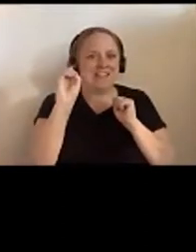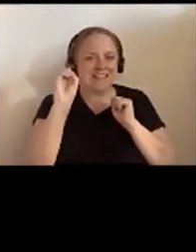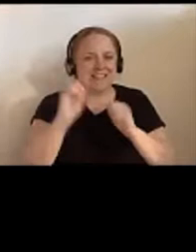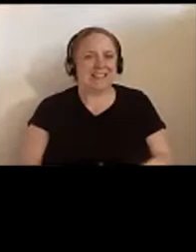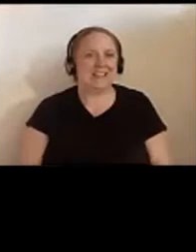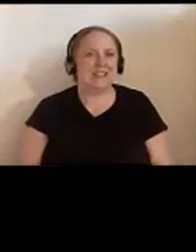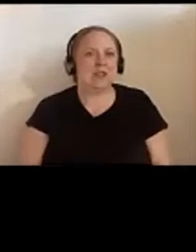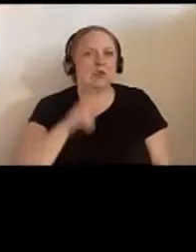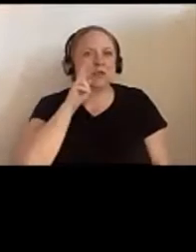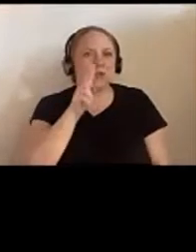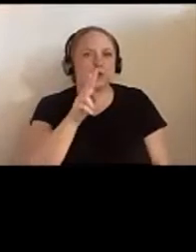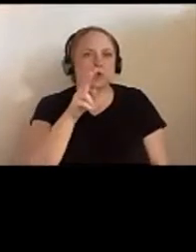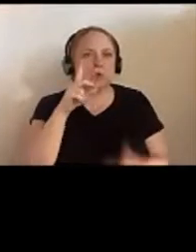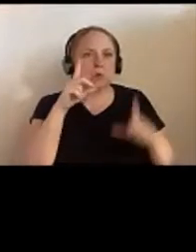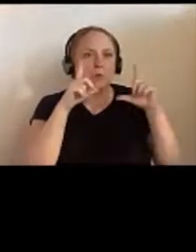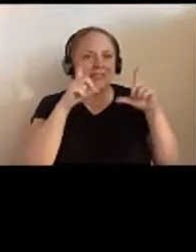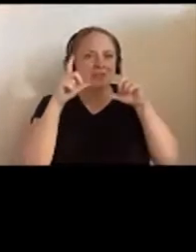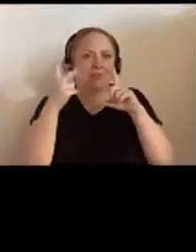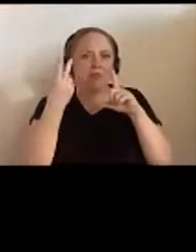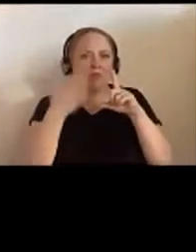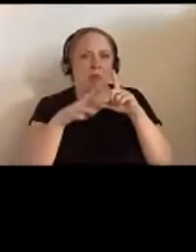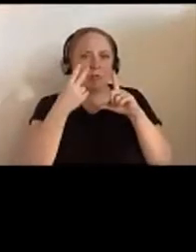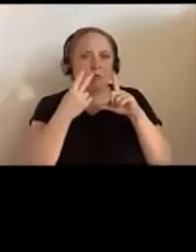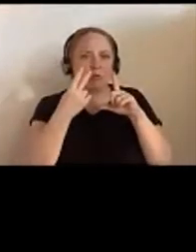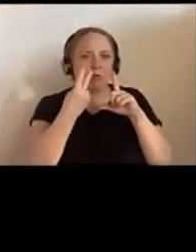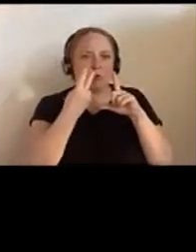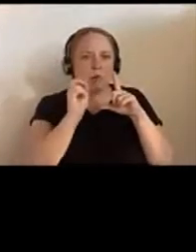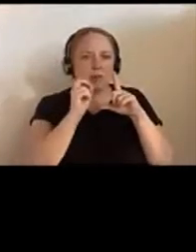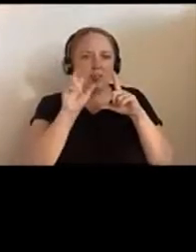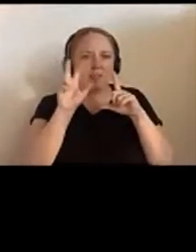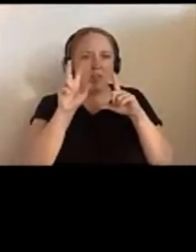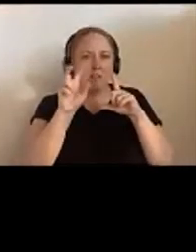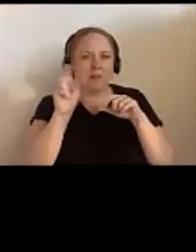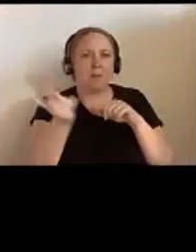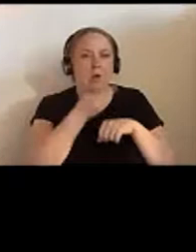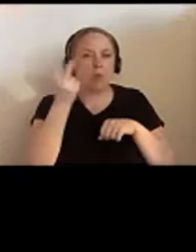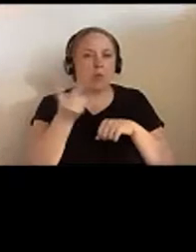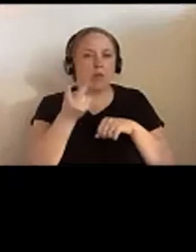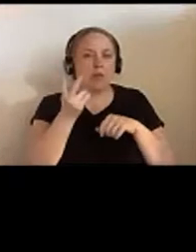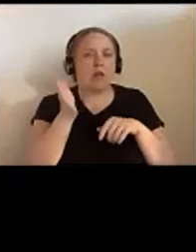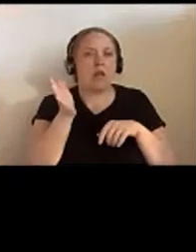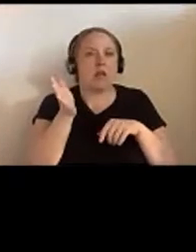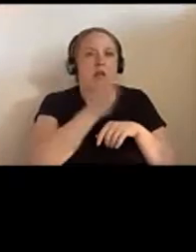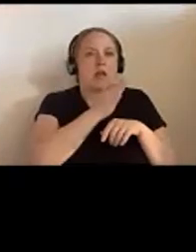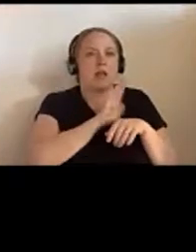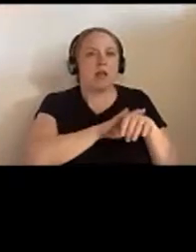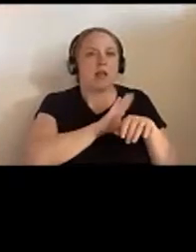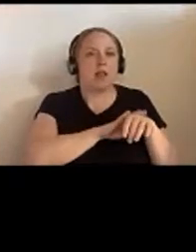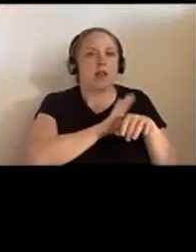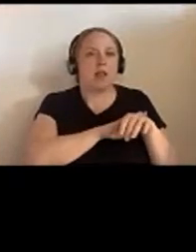the White Shoes series, both from 2013. The image on the left